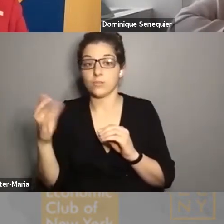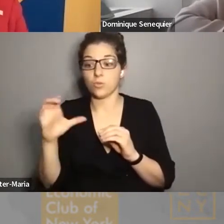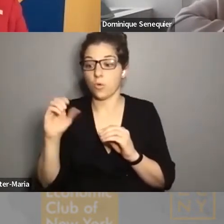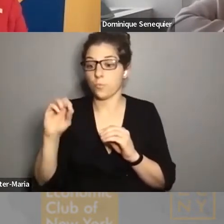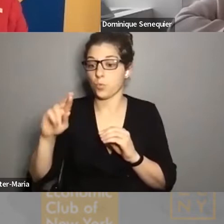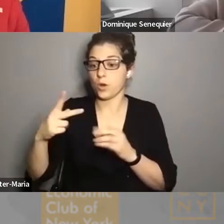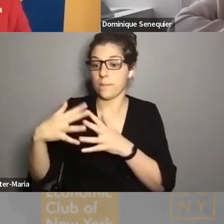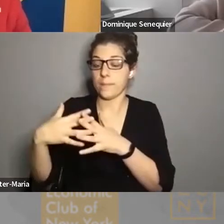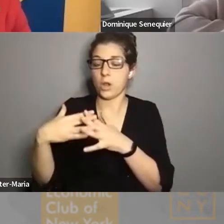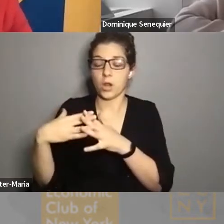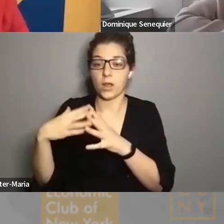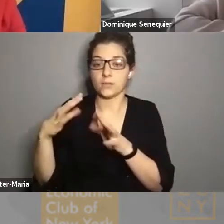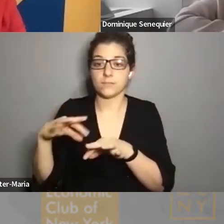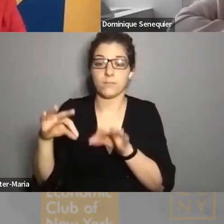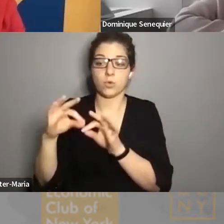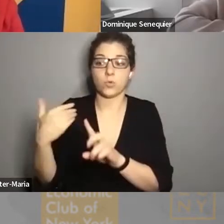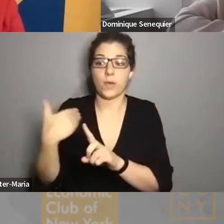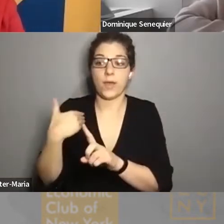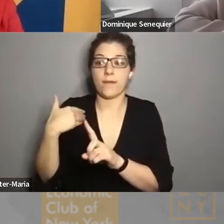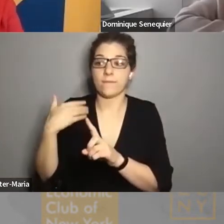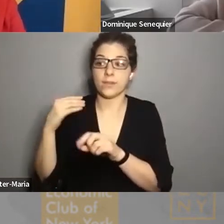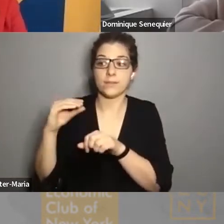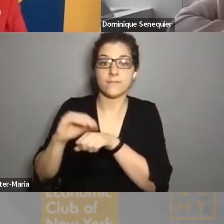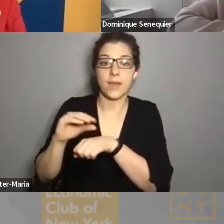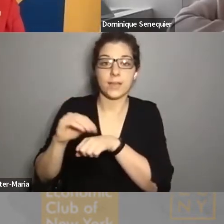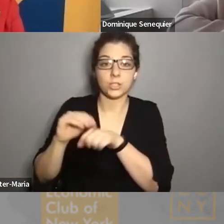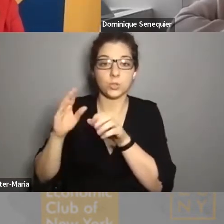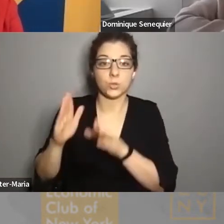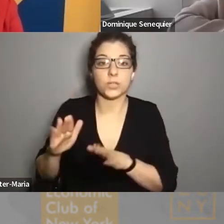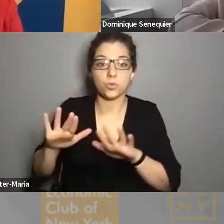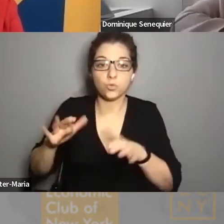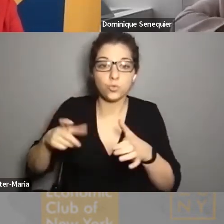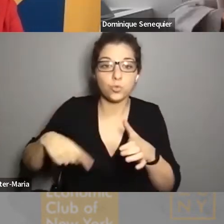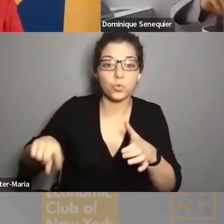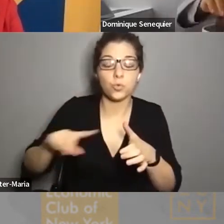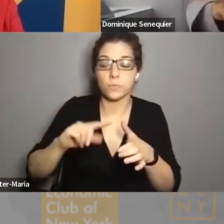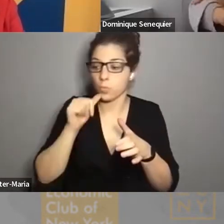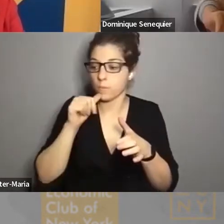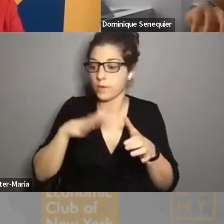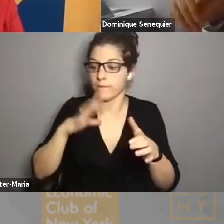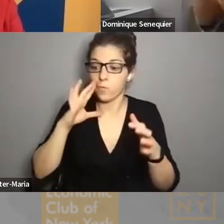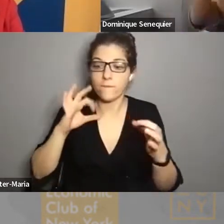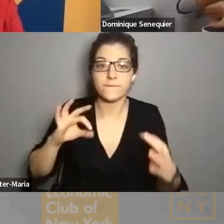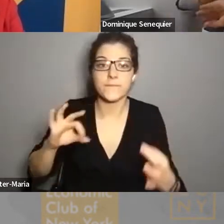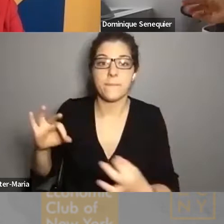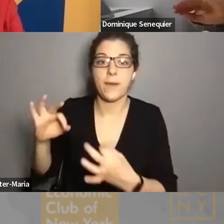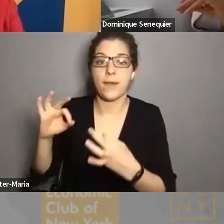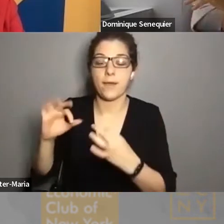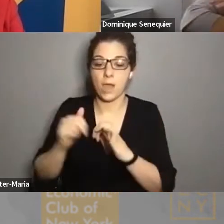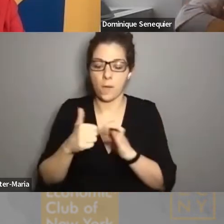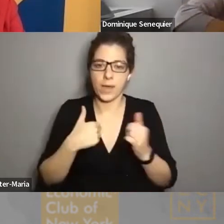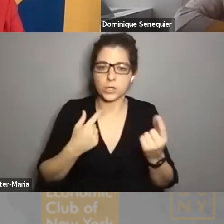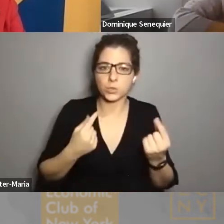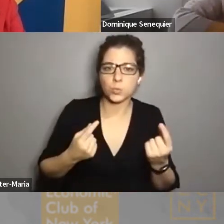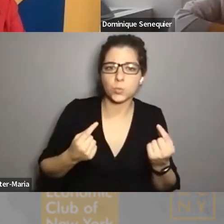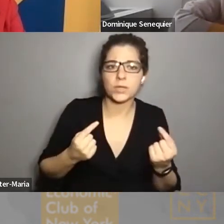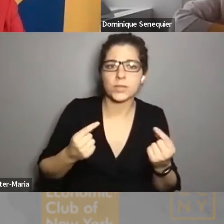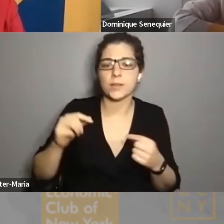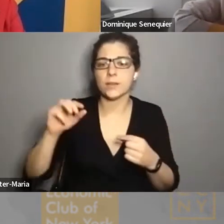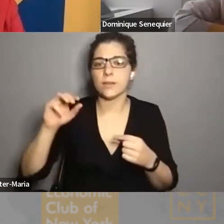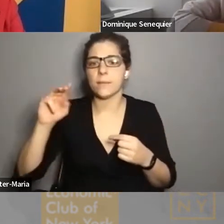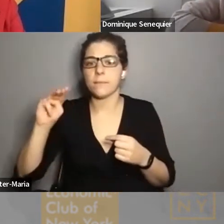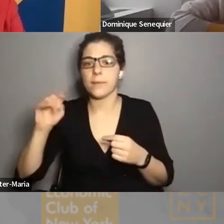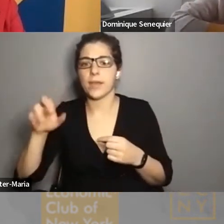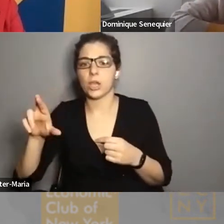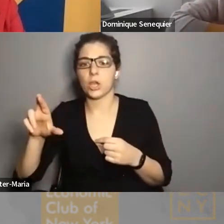America is really important is to have an advisory group for women to get feedback about how am I doing. Mayor Koch many years